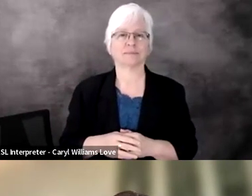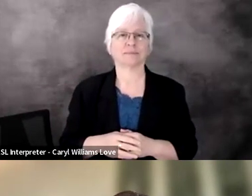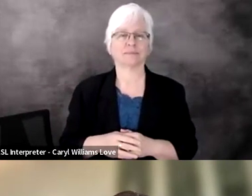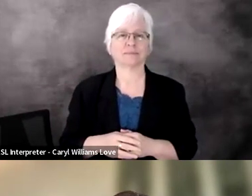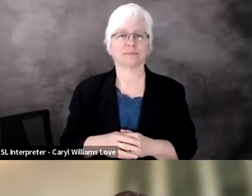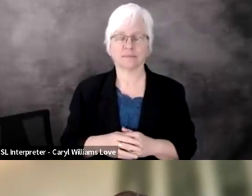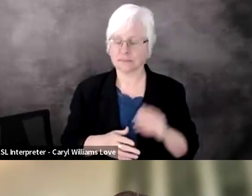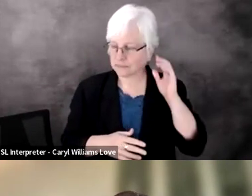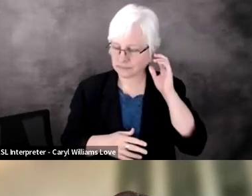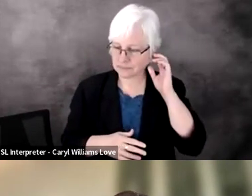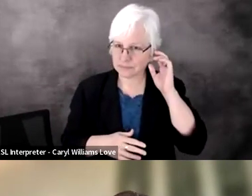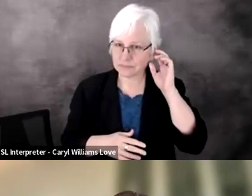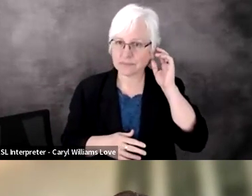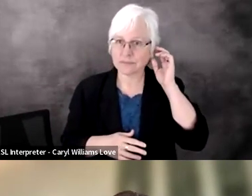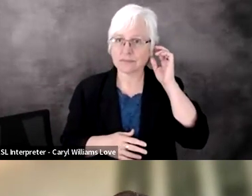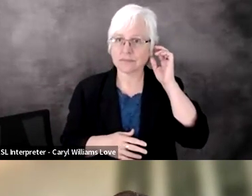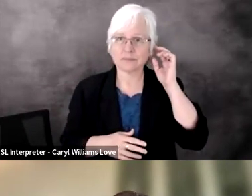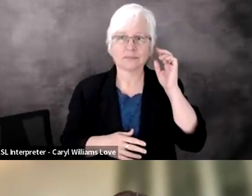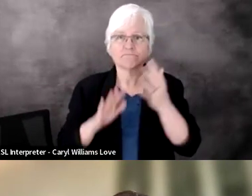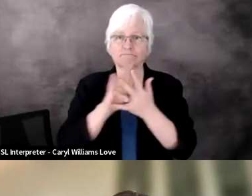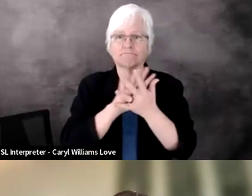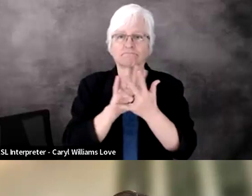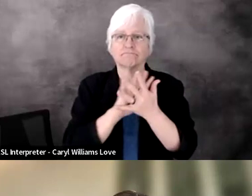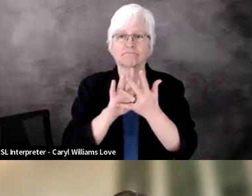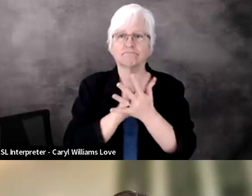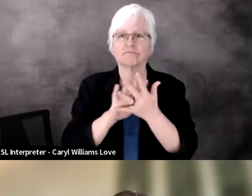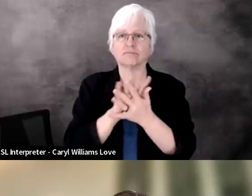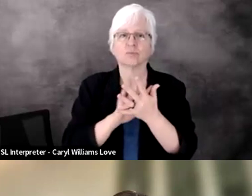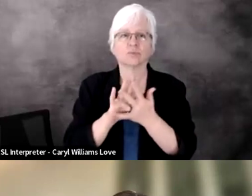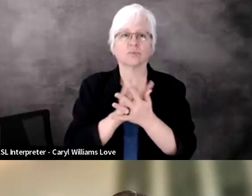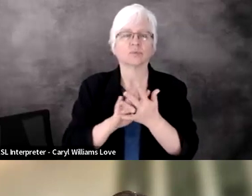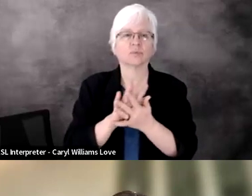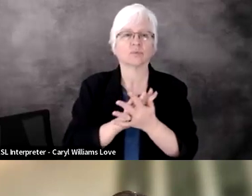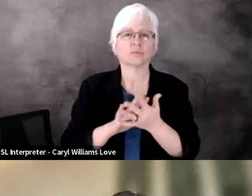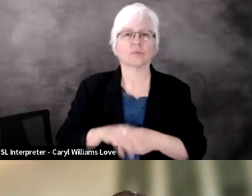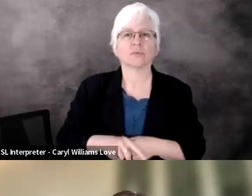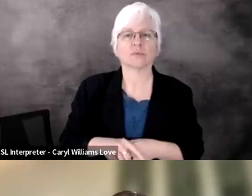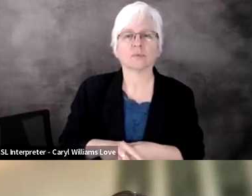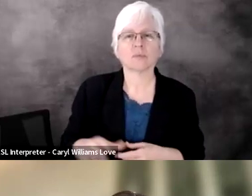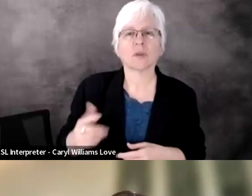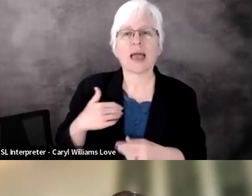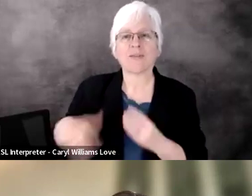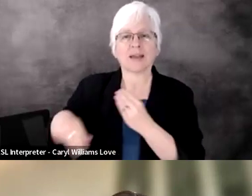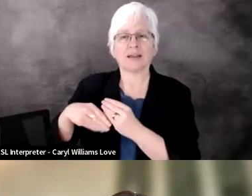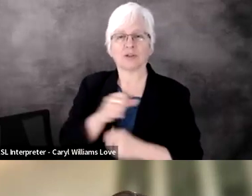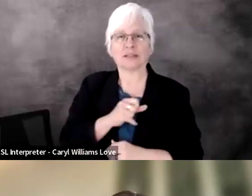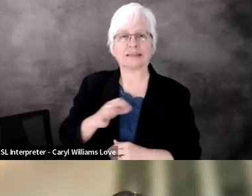Revamping and creating an auxiliary training for peers and auxiliary staff that deals directly with the